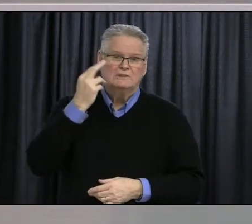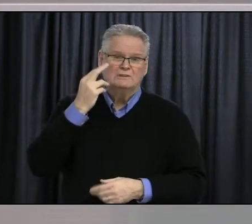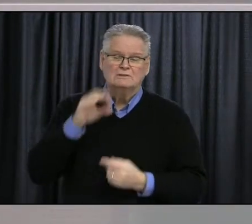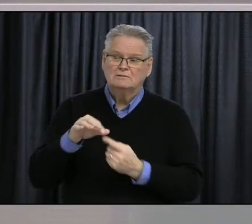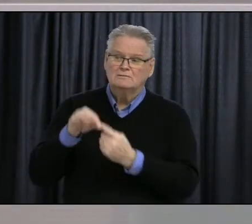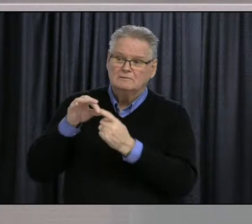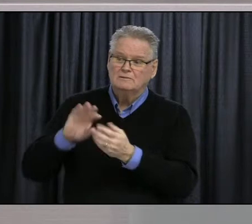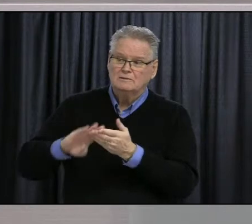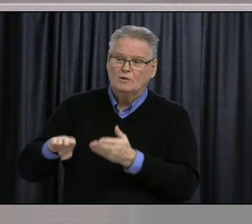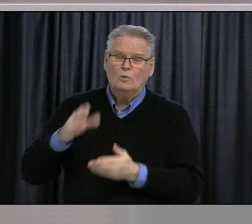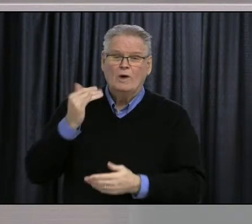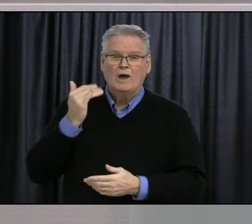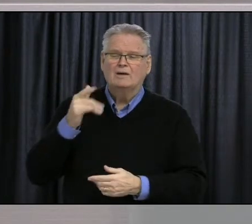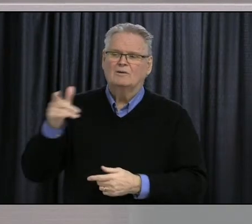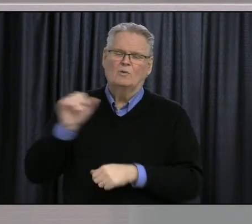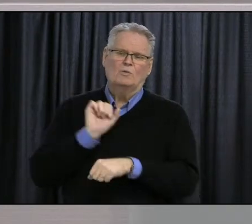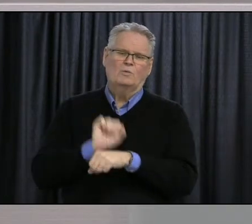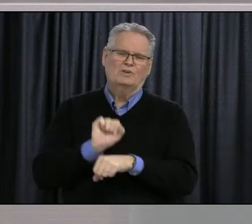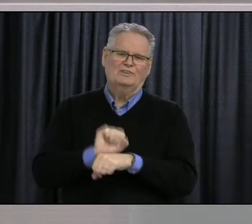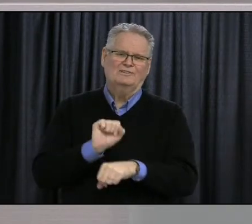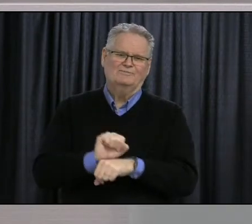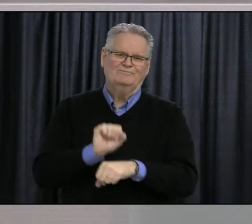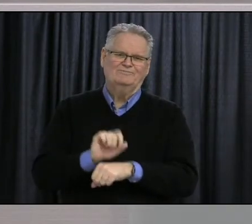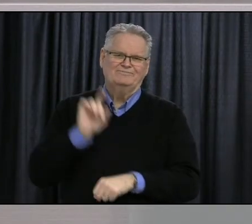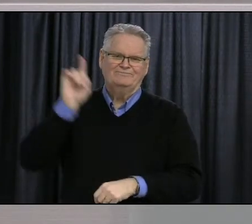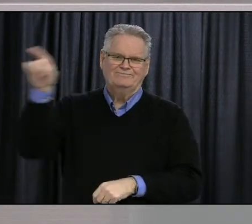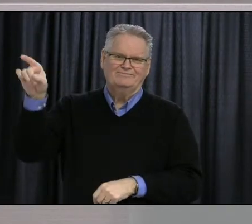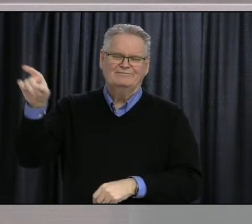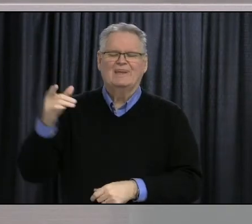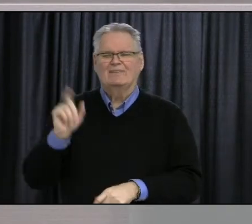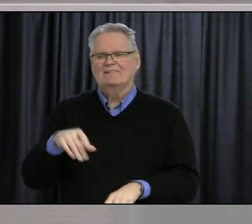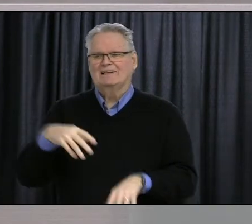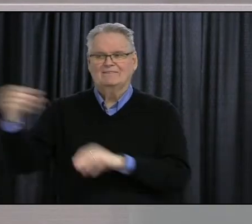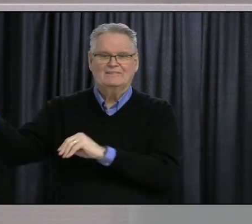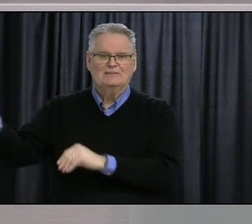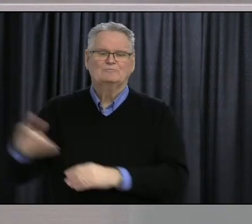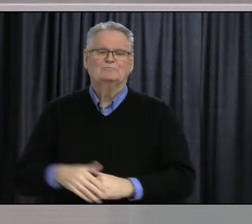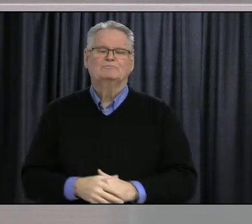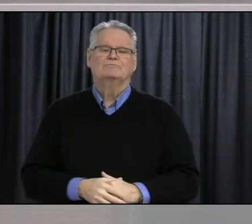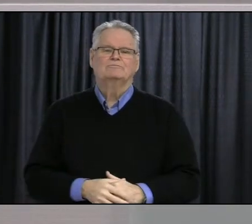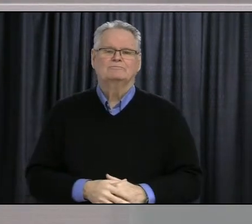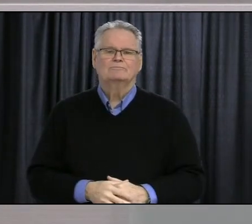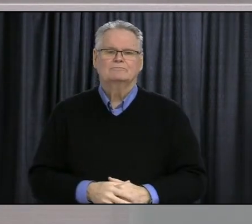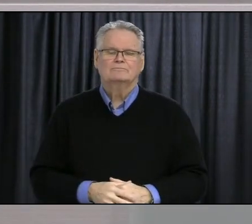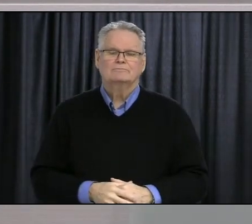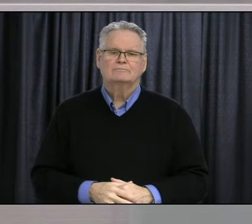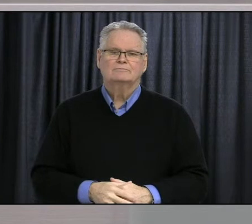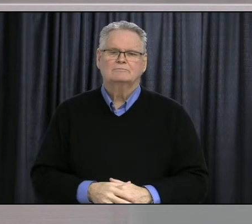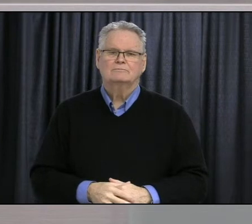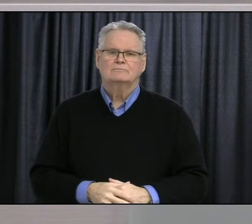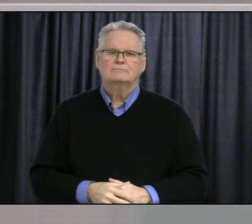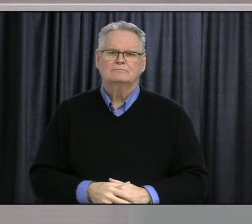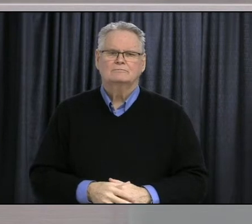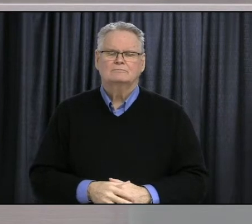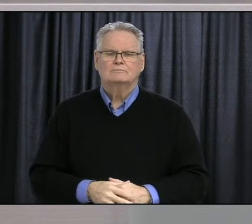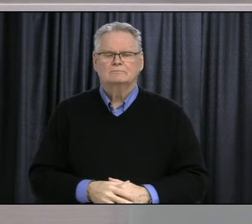Okay, and I know that you mentioned earlier that we're getting the tray of